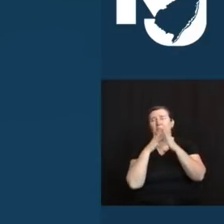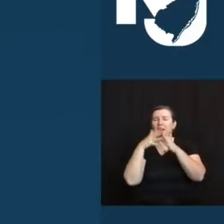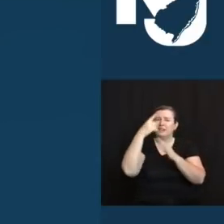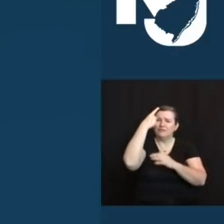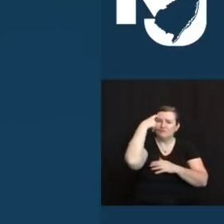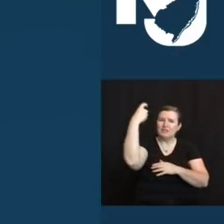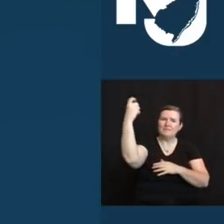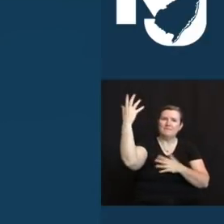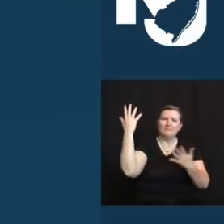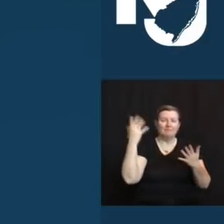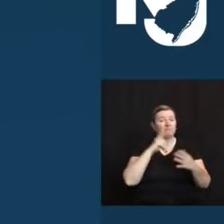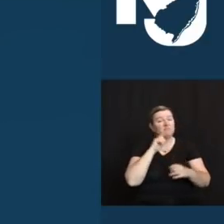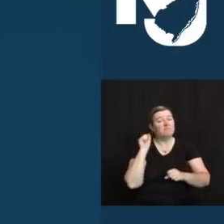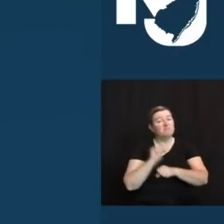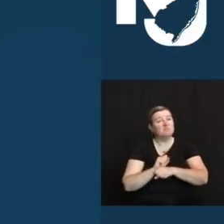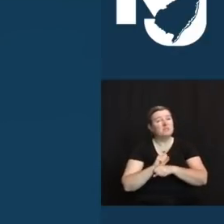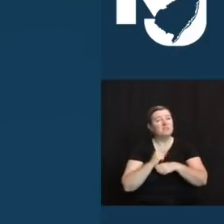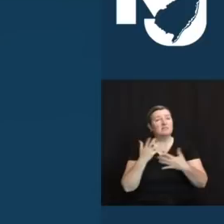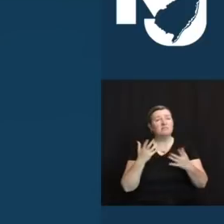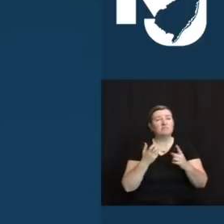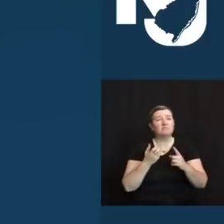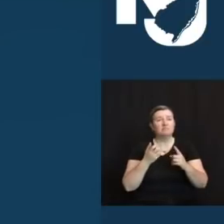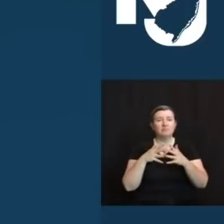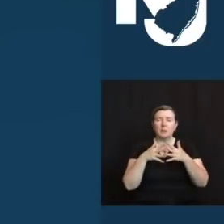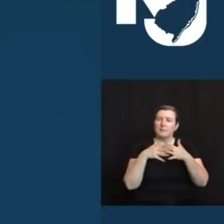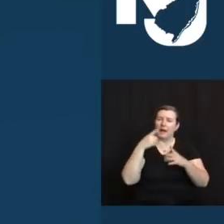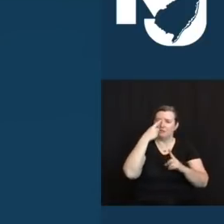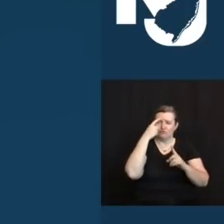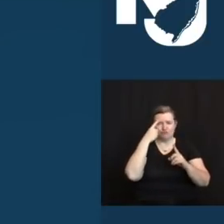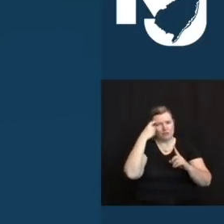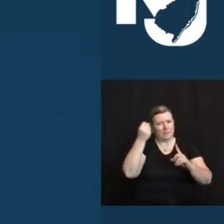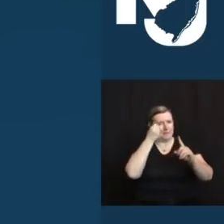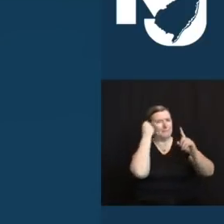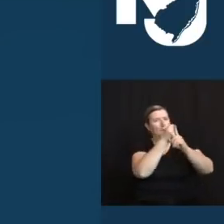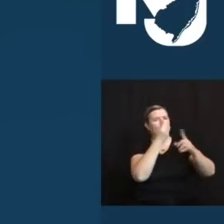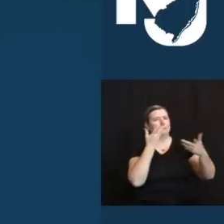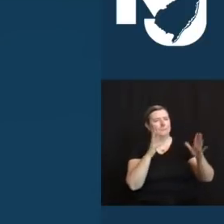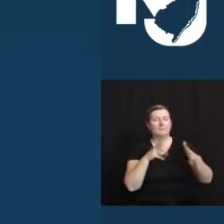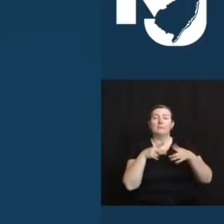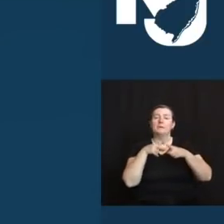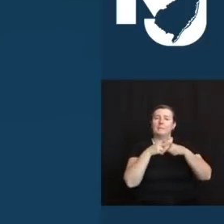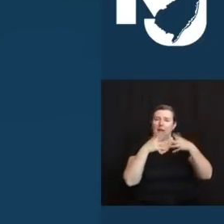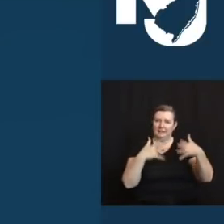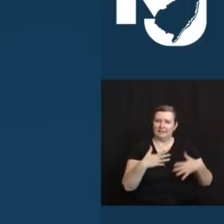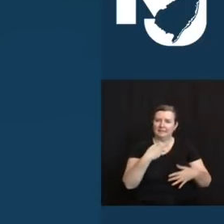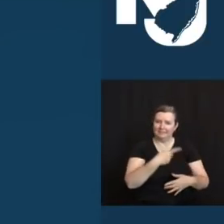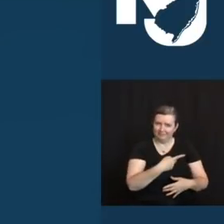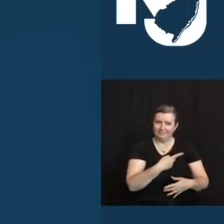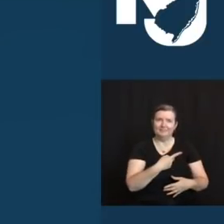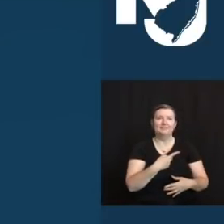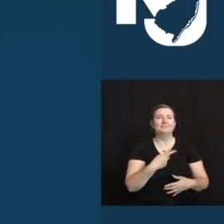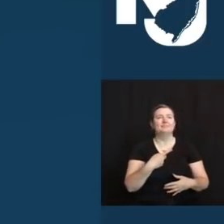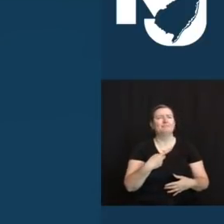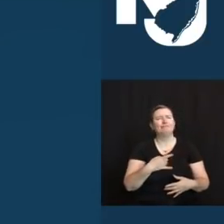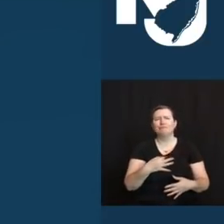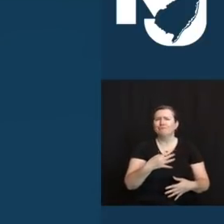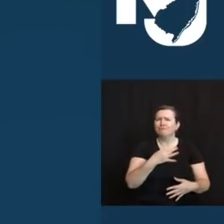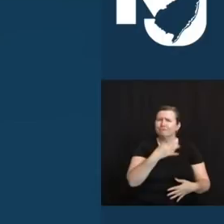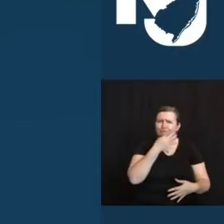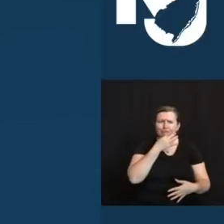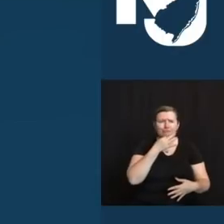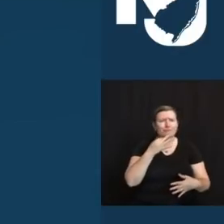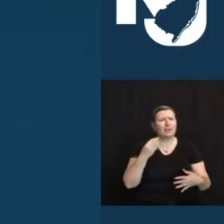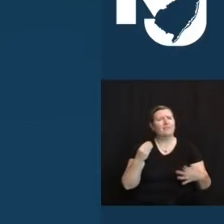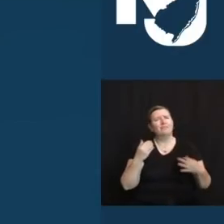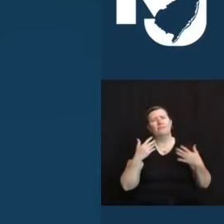dream across a 35-year career as an auto mechanic, where his work ethic and good nature not only made him a role model to his